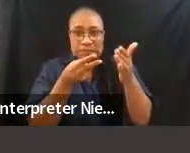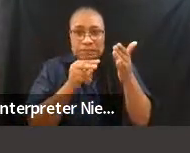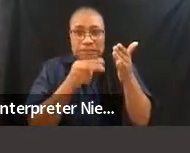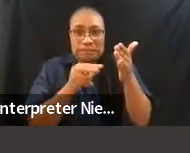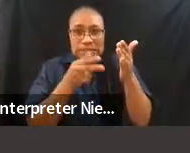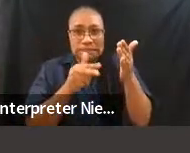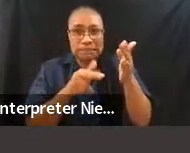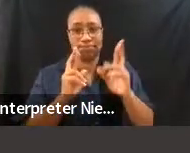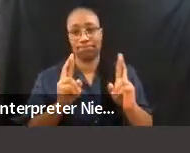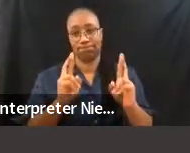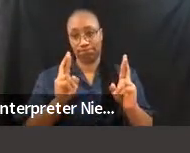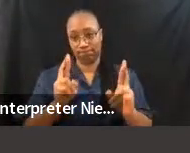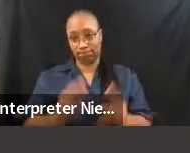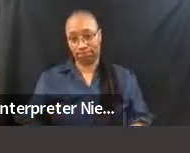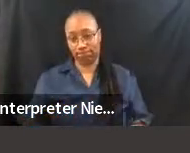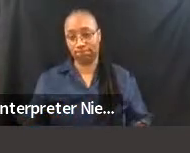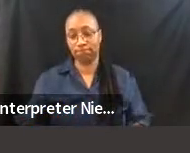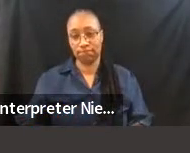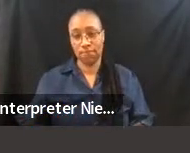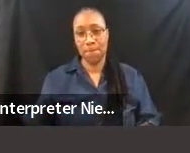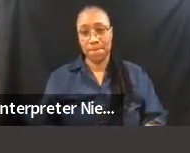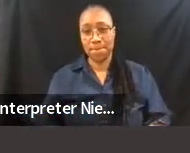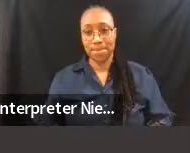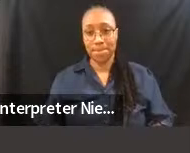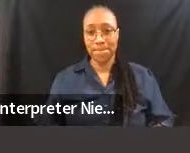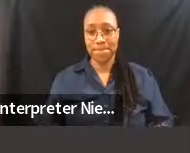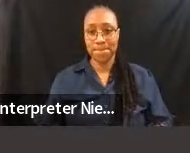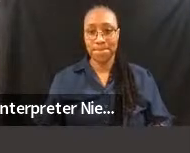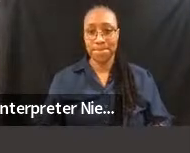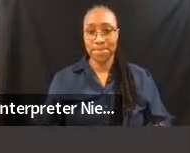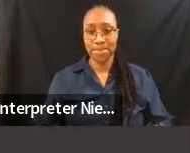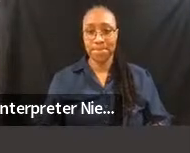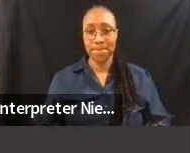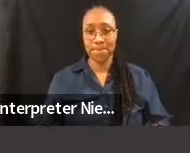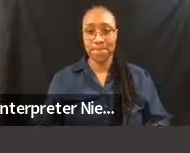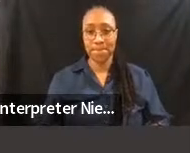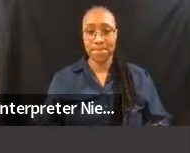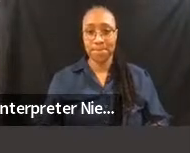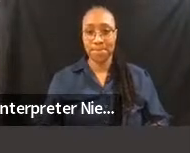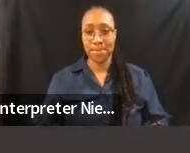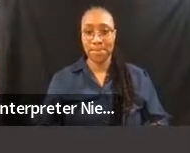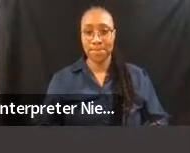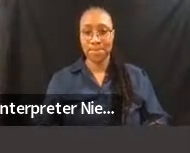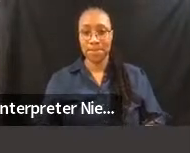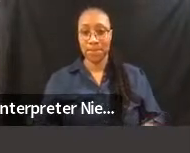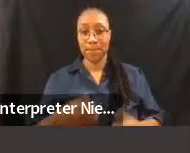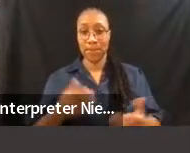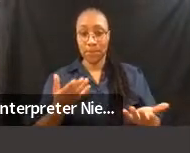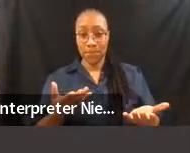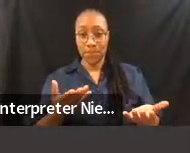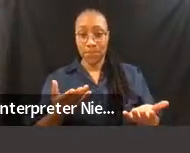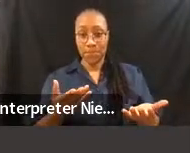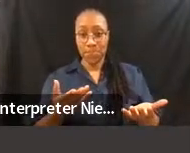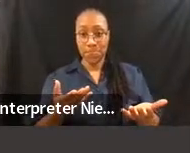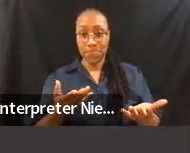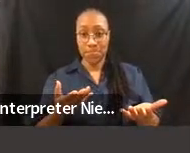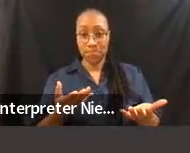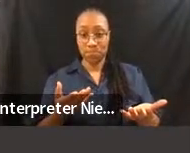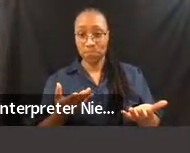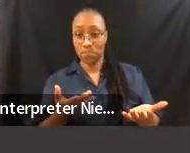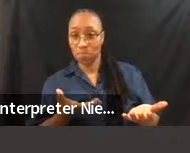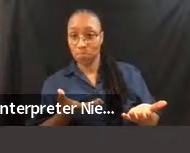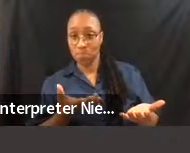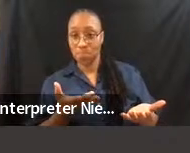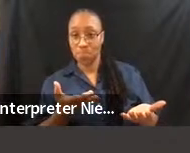Other recommendations from the report that I want to mention to you are that we have recommended that the